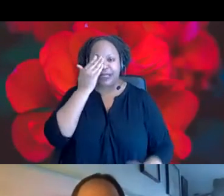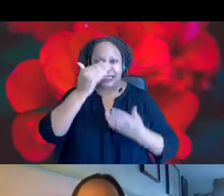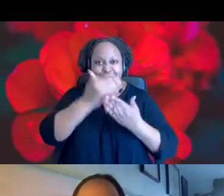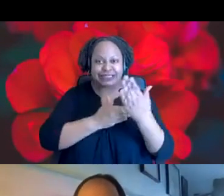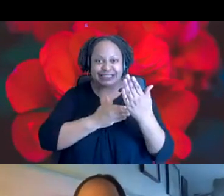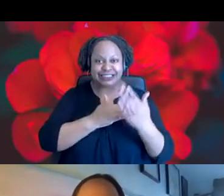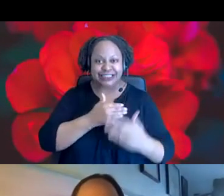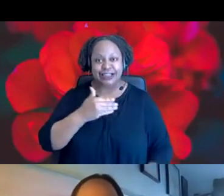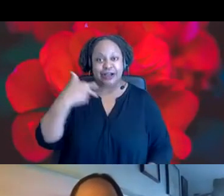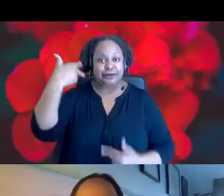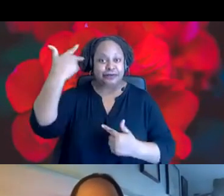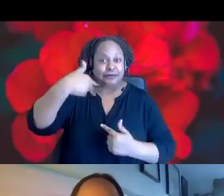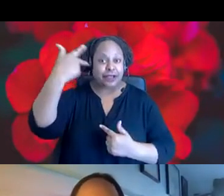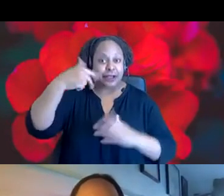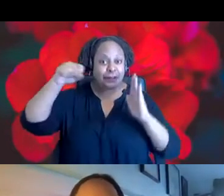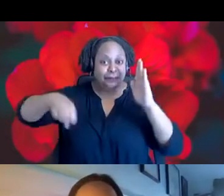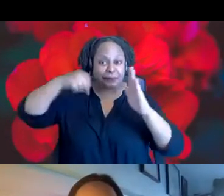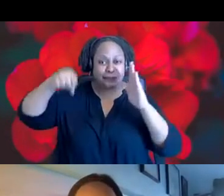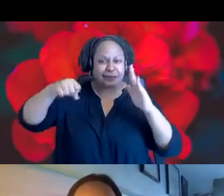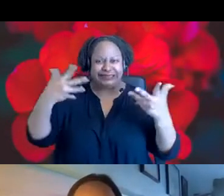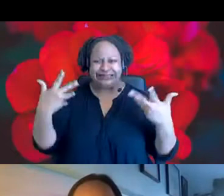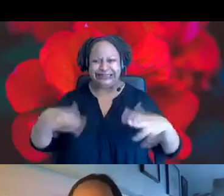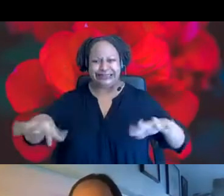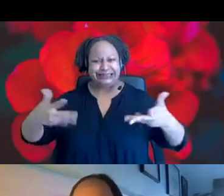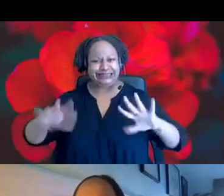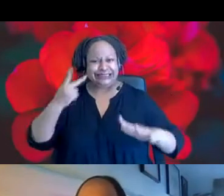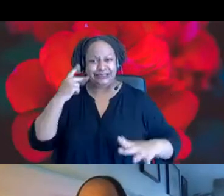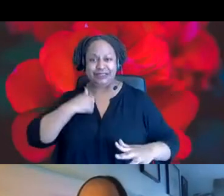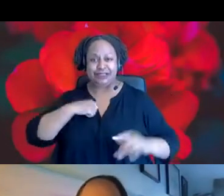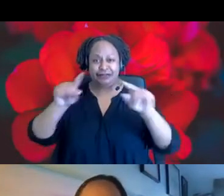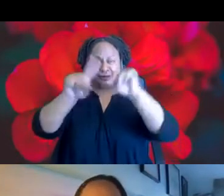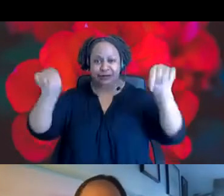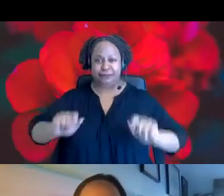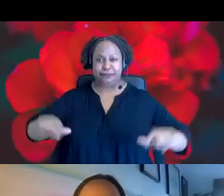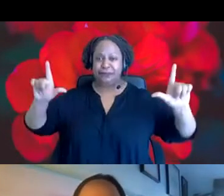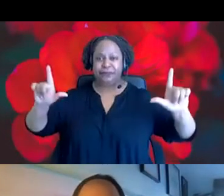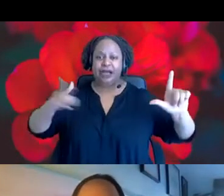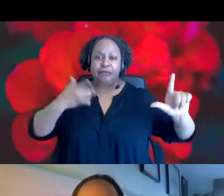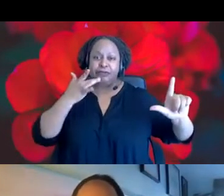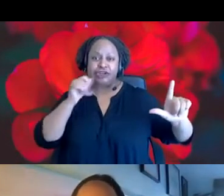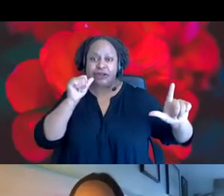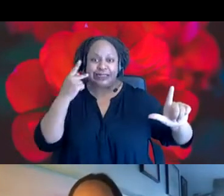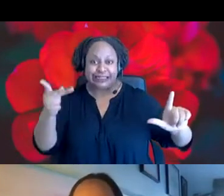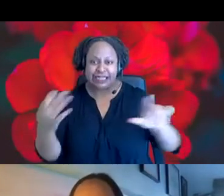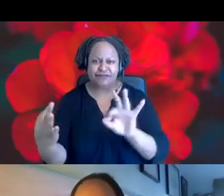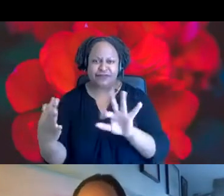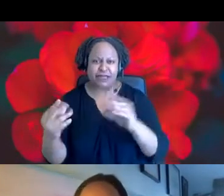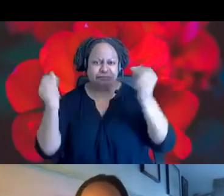film. Or at least I'm not made for seeing myself, I should say. I prefer not to have that immediate feedback.